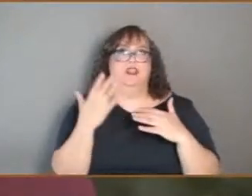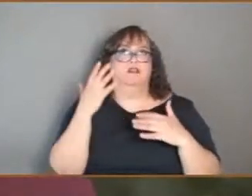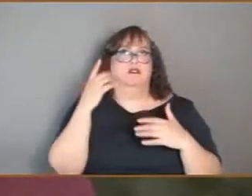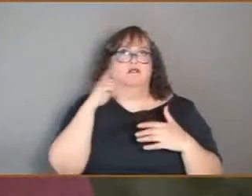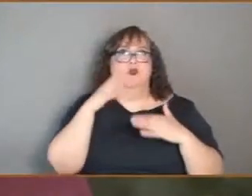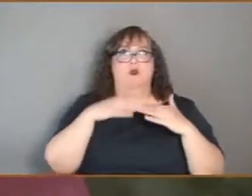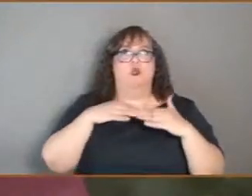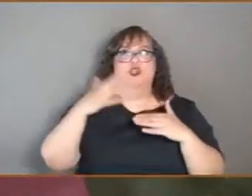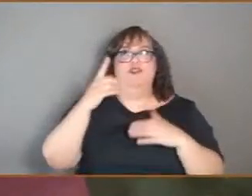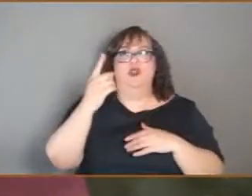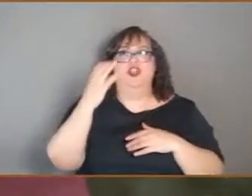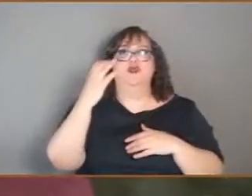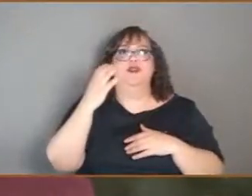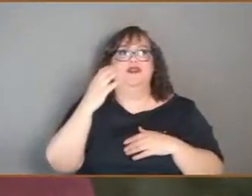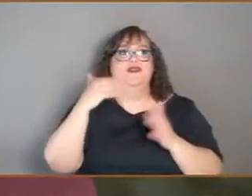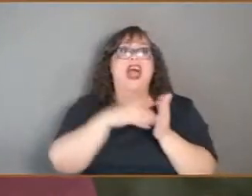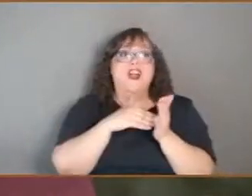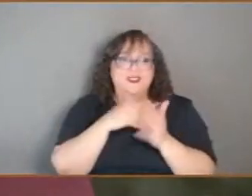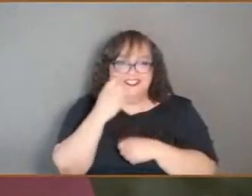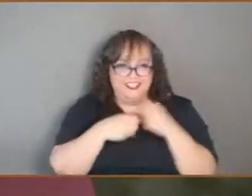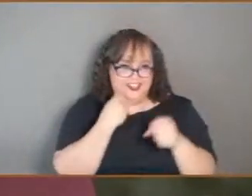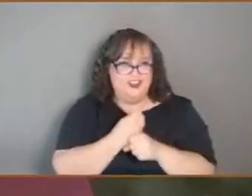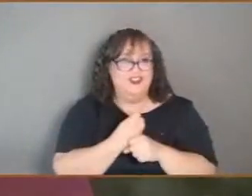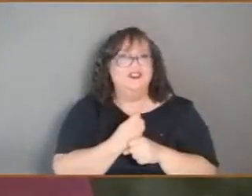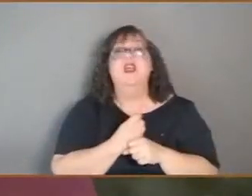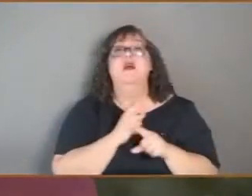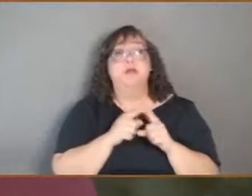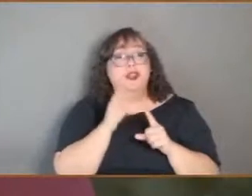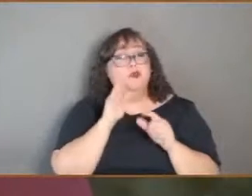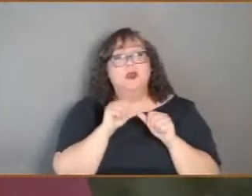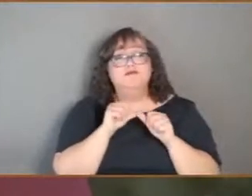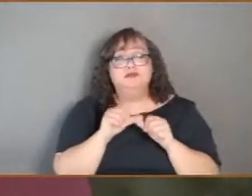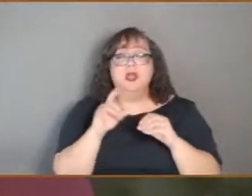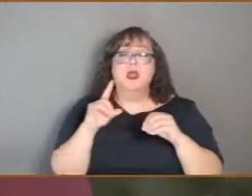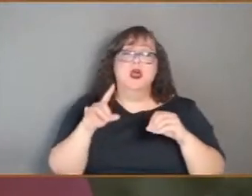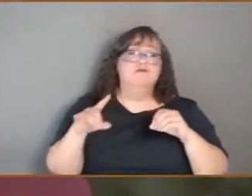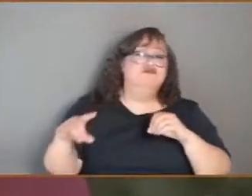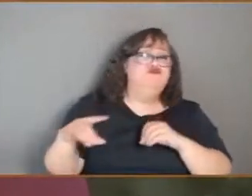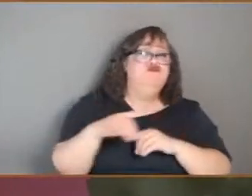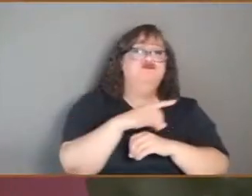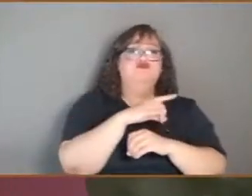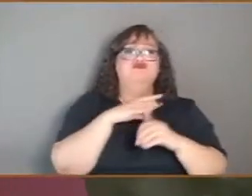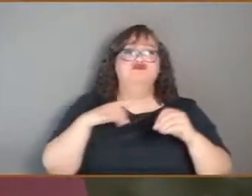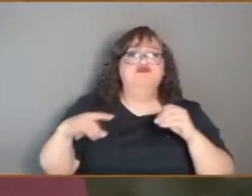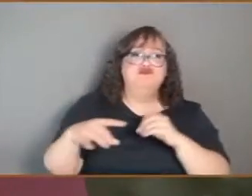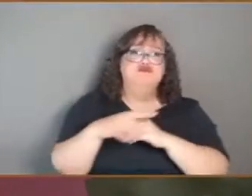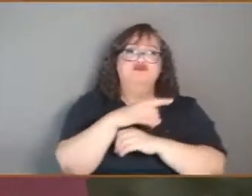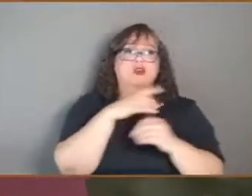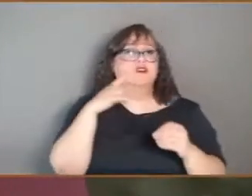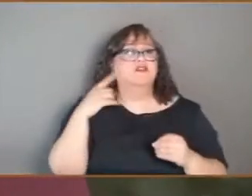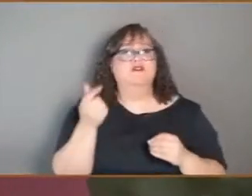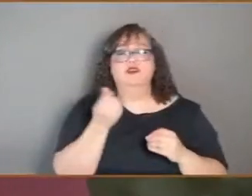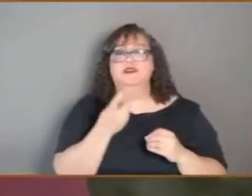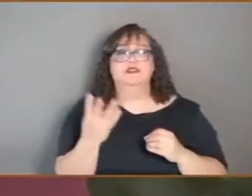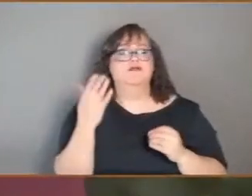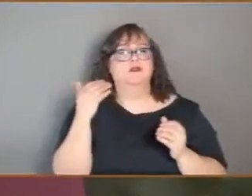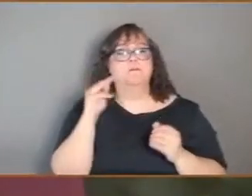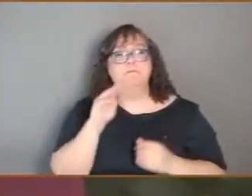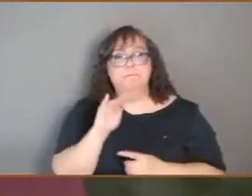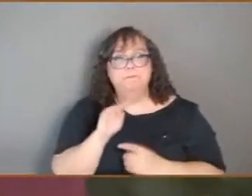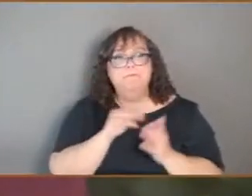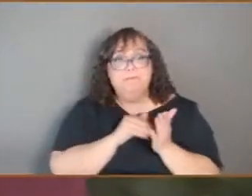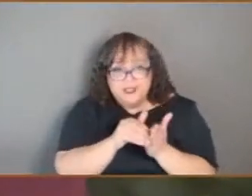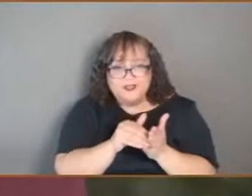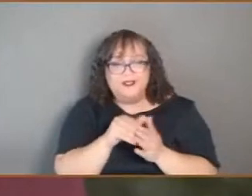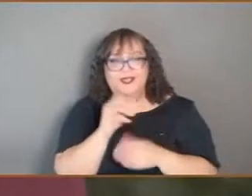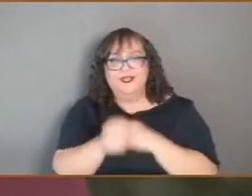orbit for millions of years. So that's really the exciting part. So hopefully, as Carly mentioned, the spacecraft keeps going and we can do more science. That's